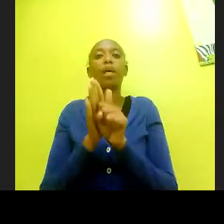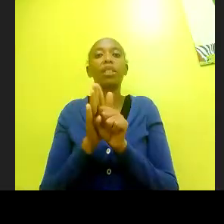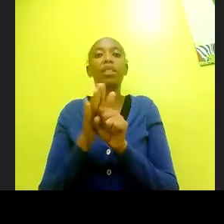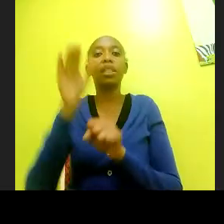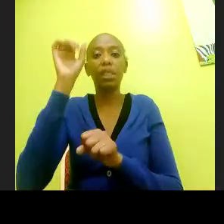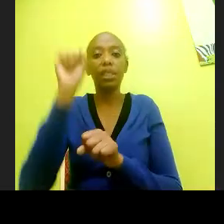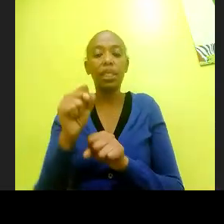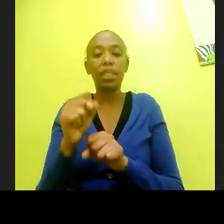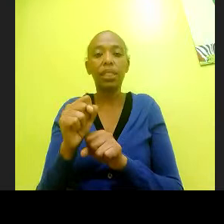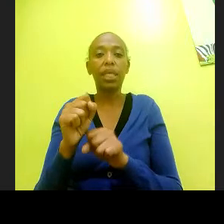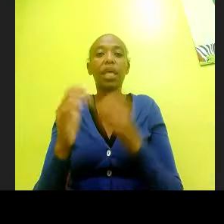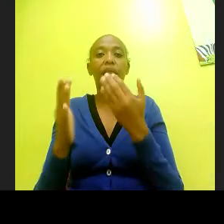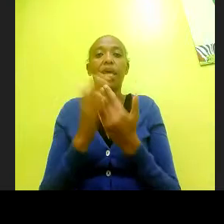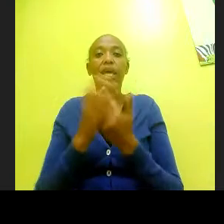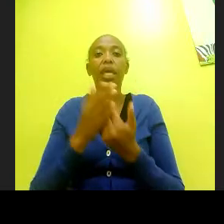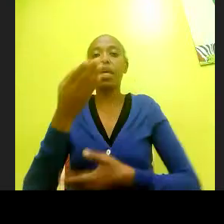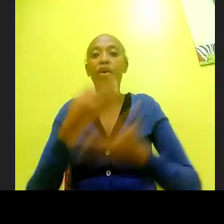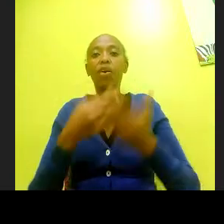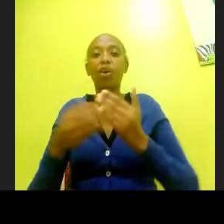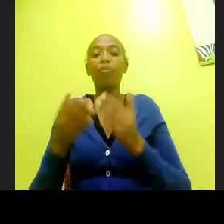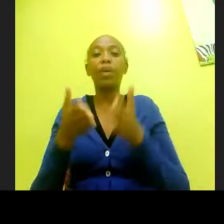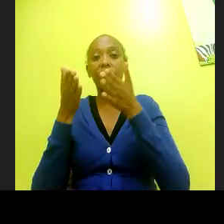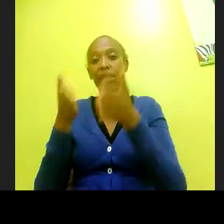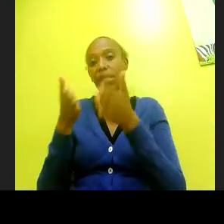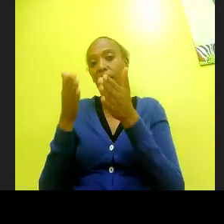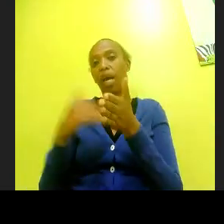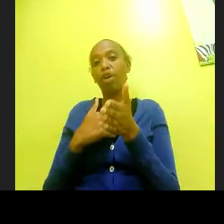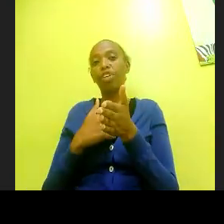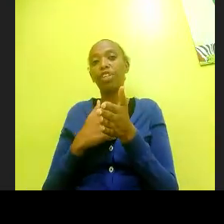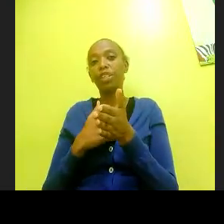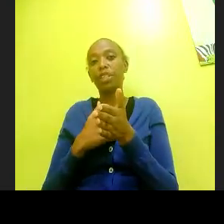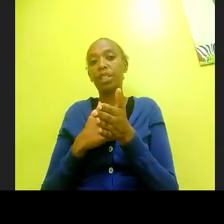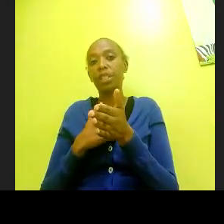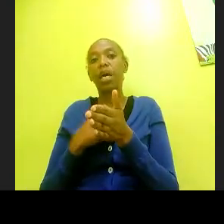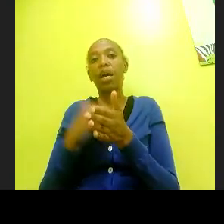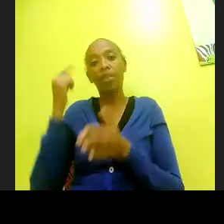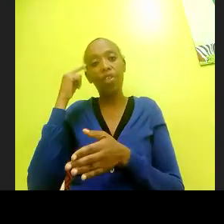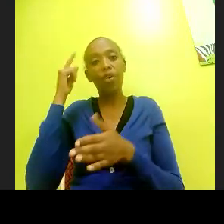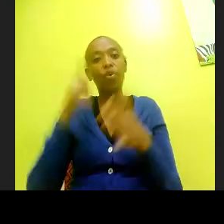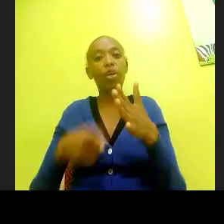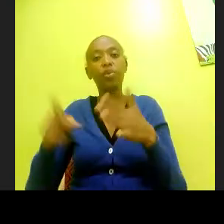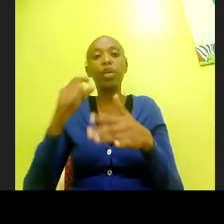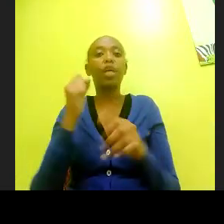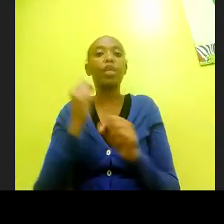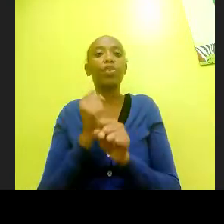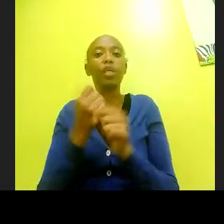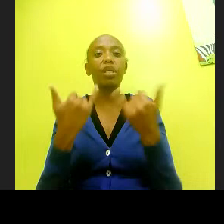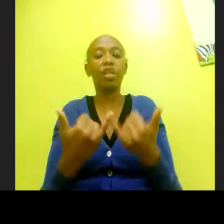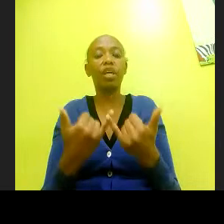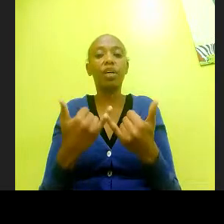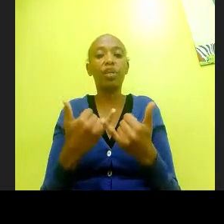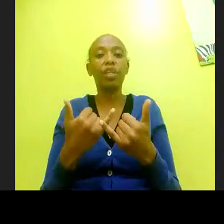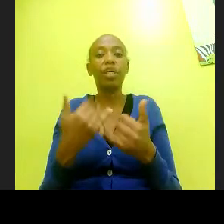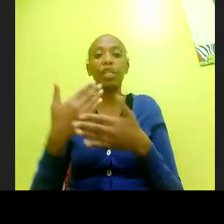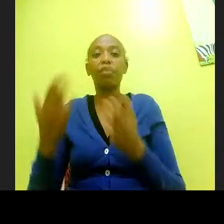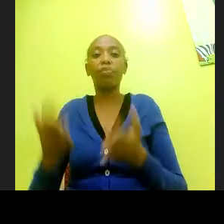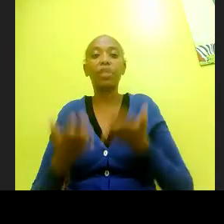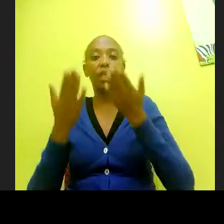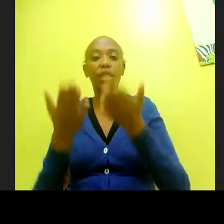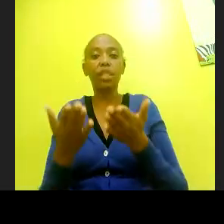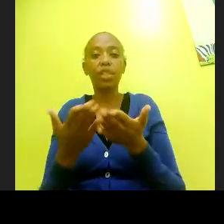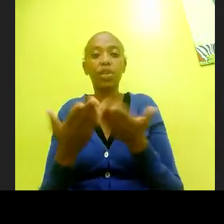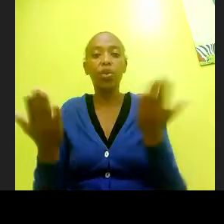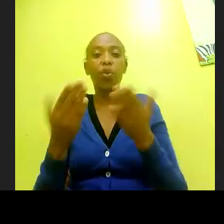Care Economy Index is available. I think what we are doing today is the presentation where we